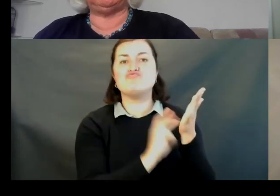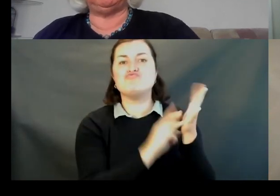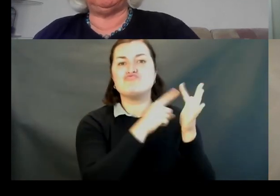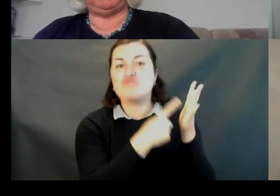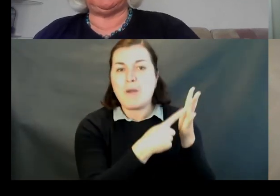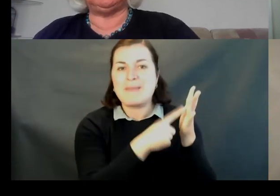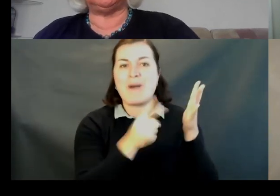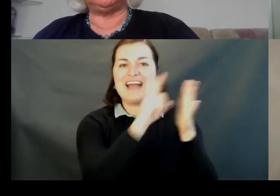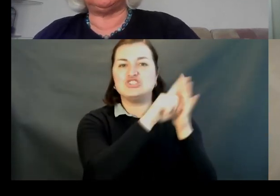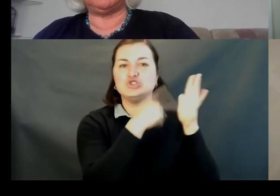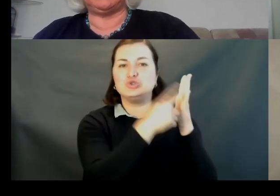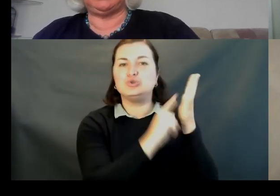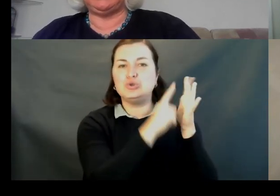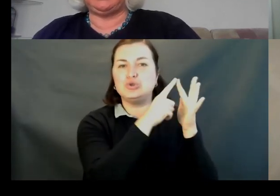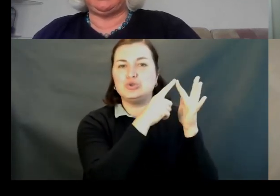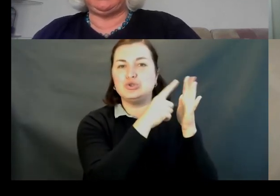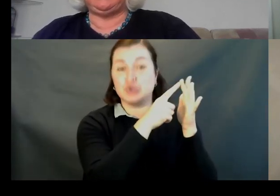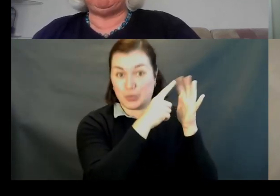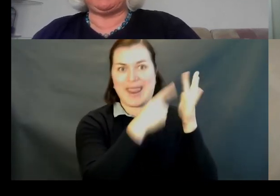know, on the canon.